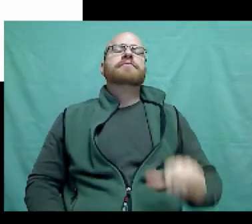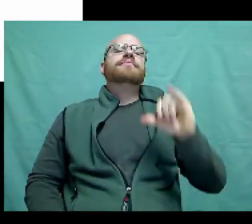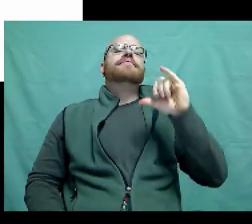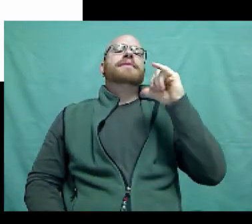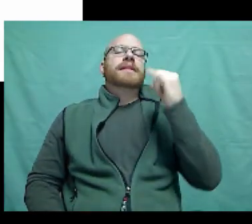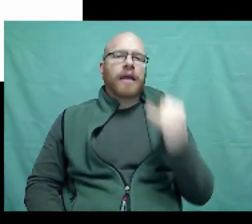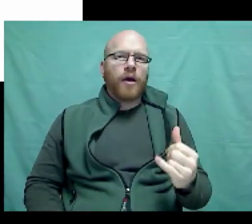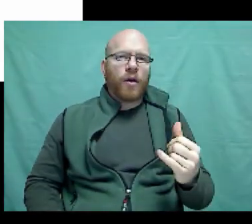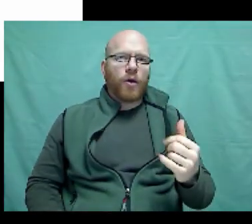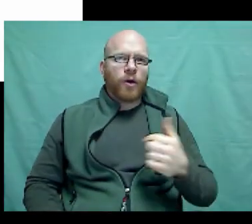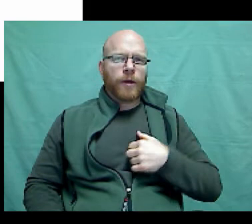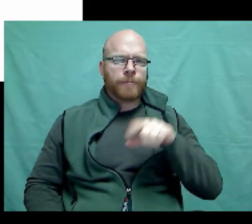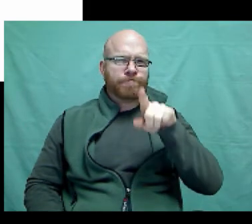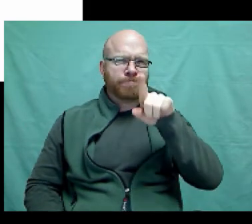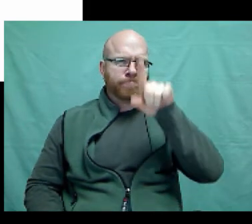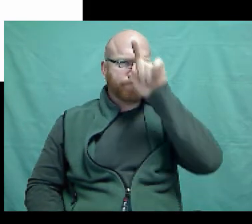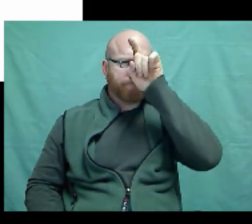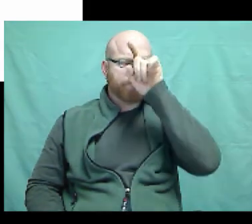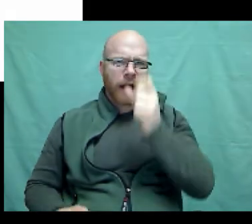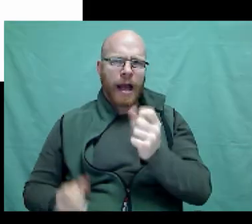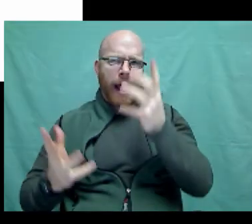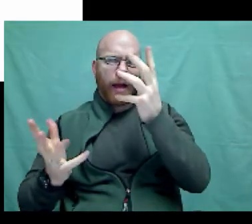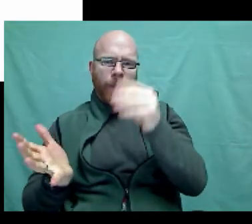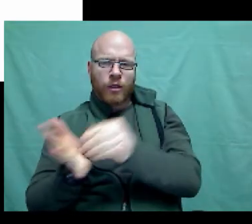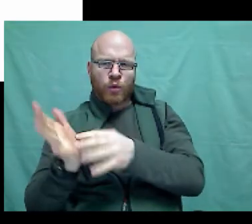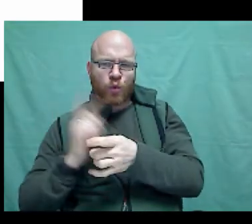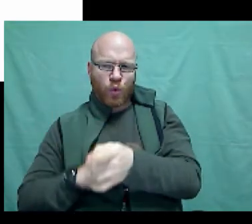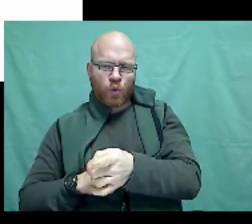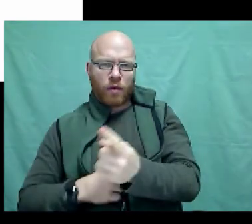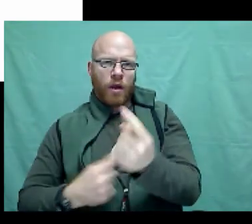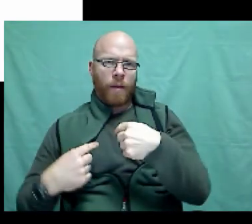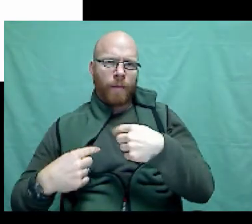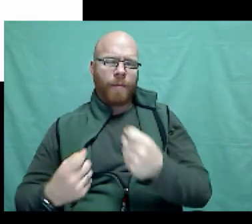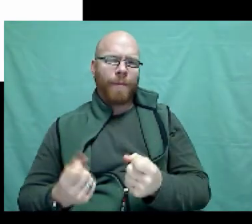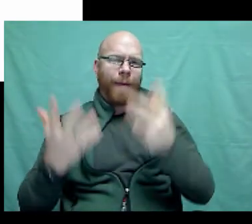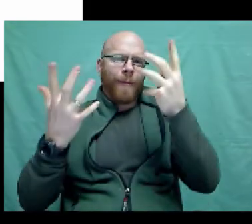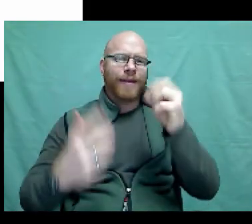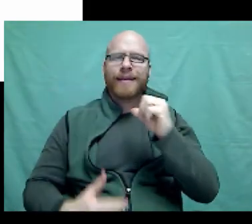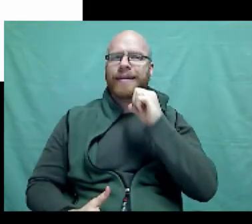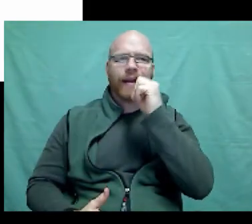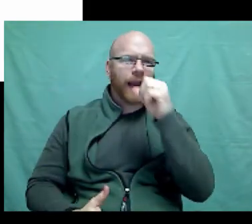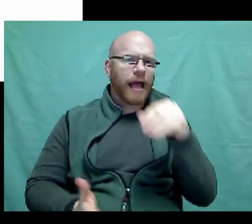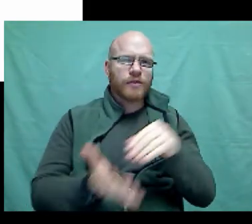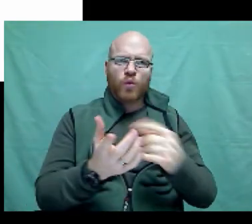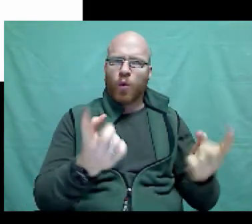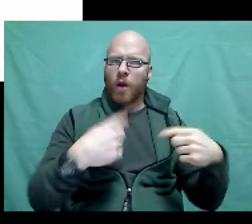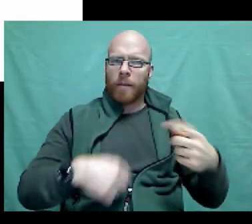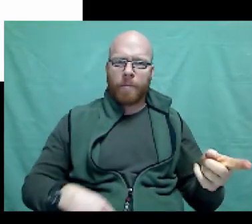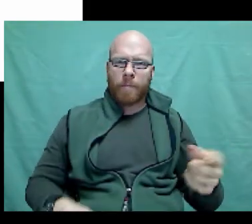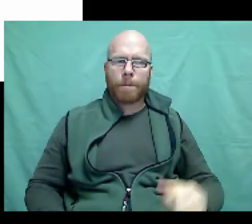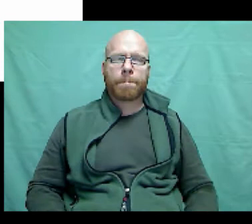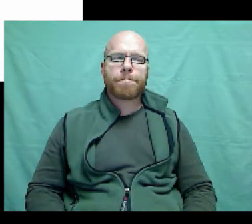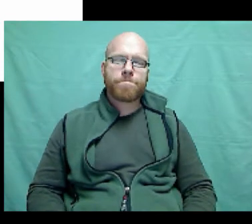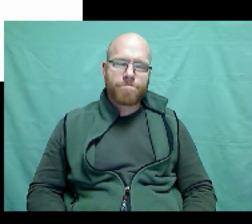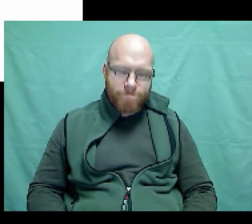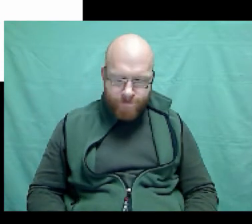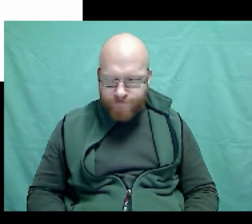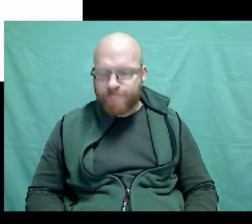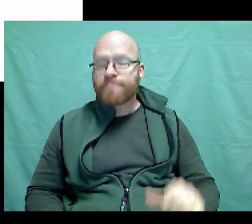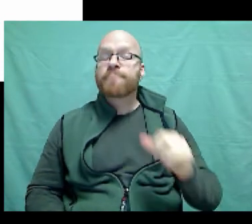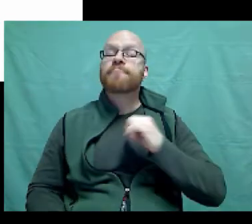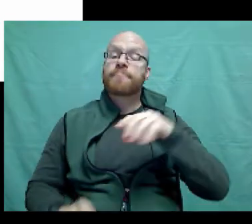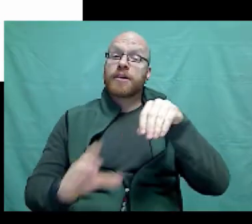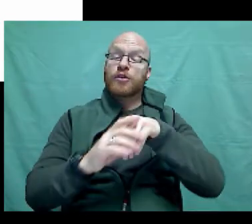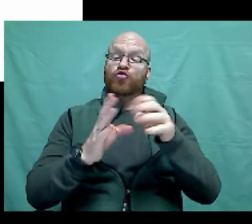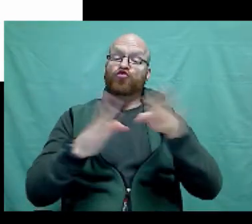Now we need to talk about, we're going to figure out how many students we have and how many non-students came to the game.